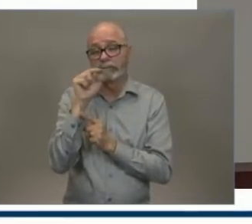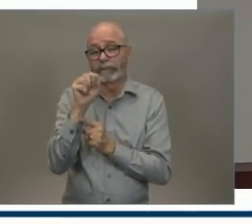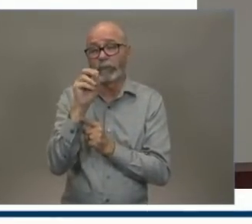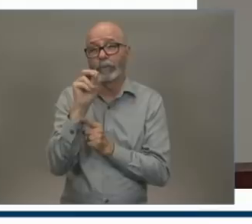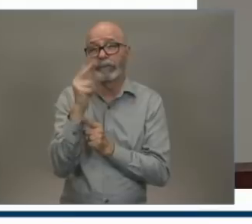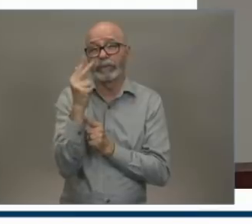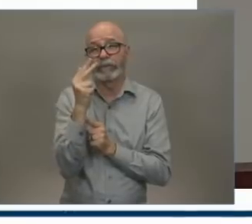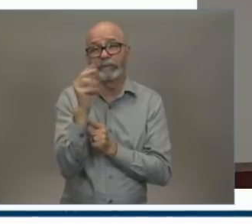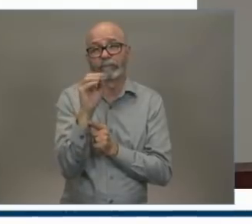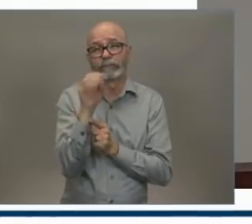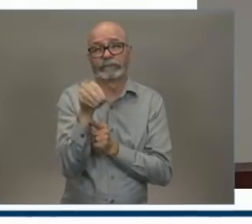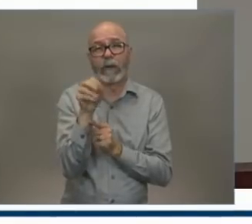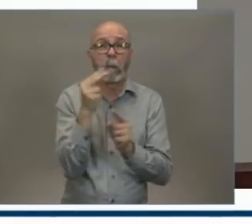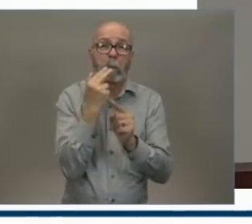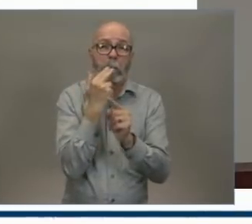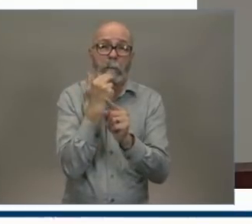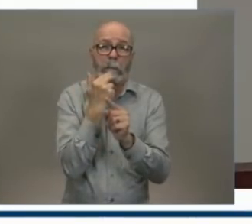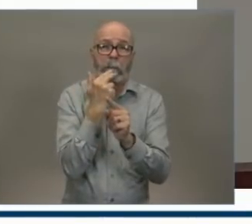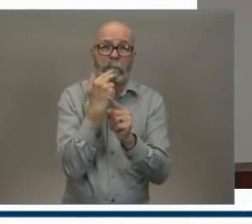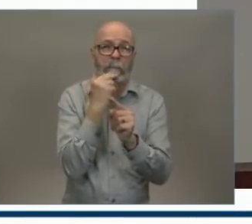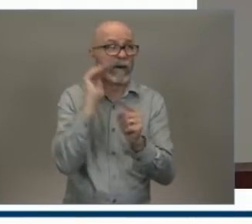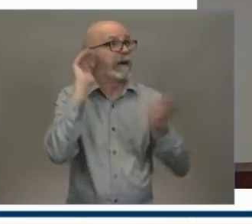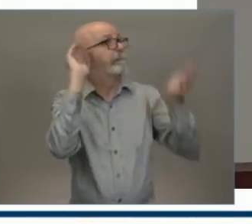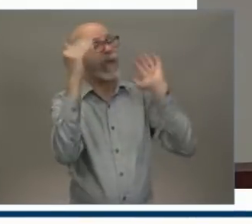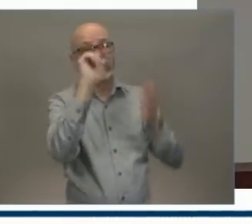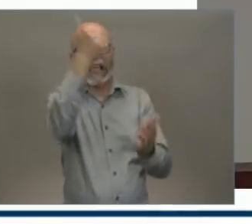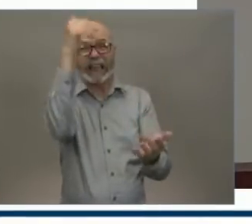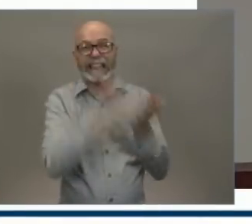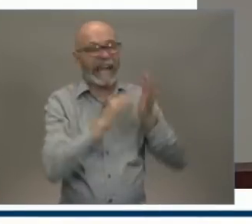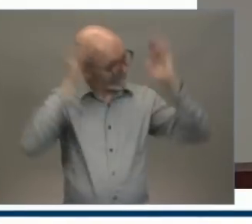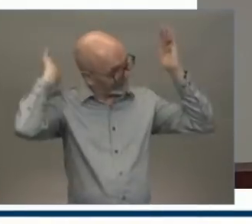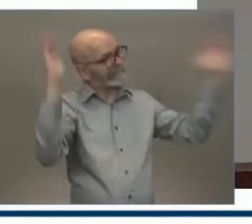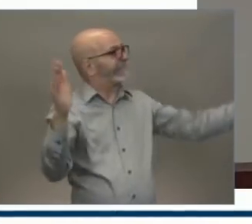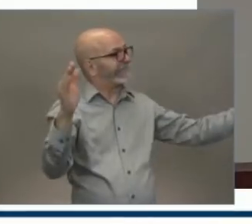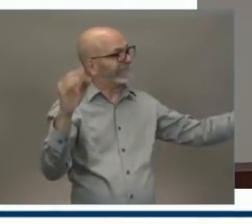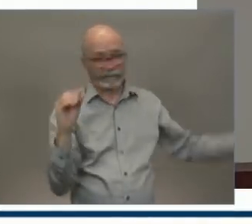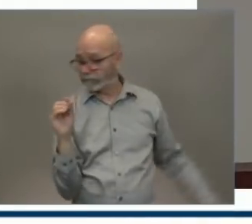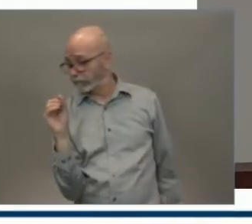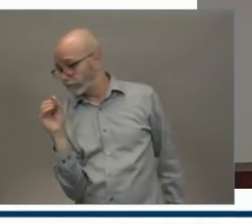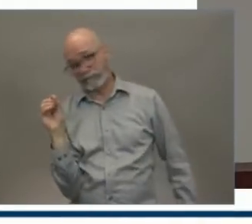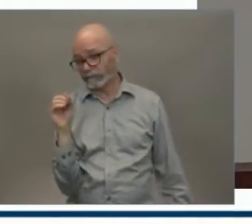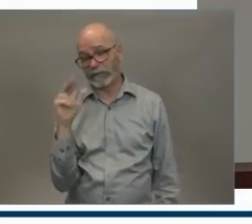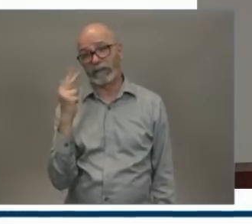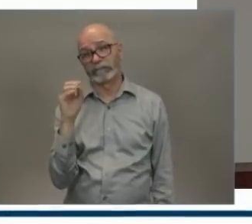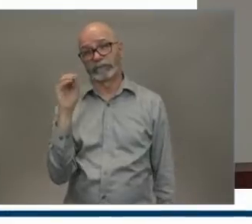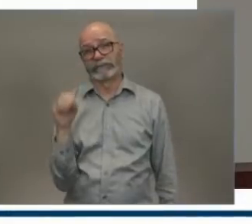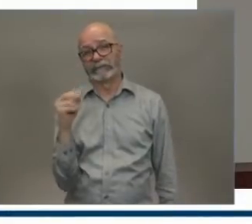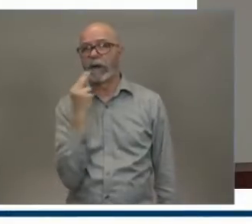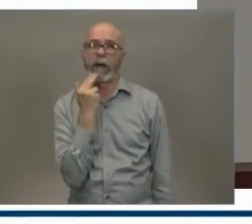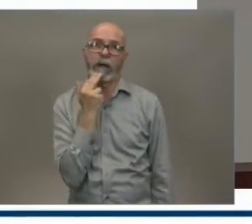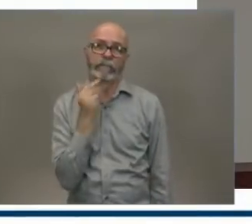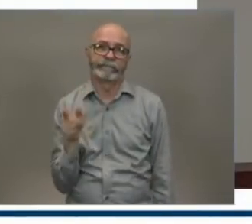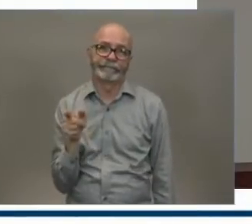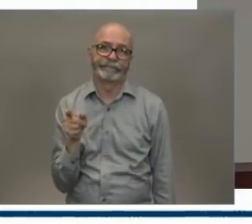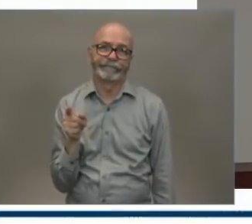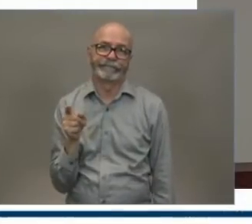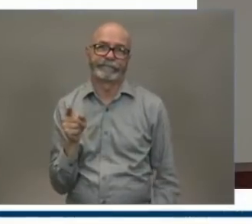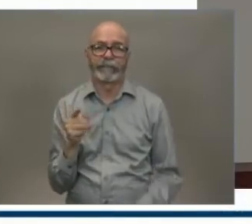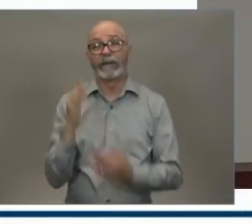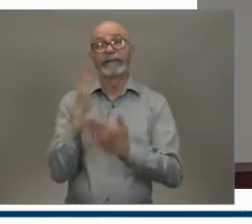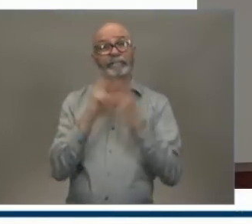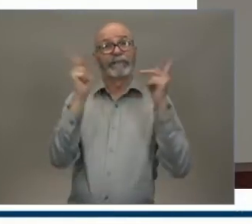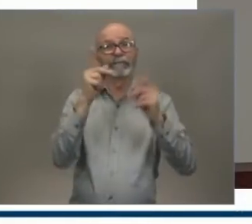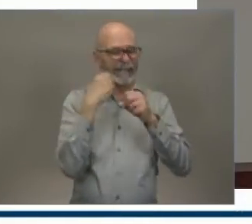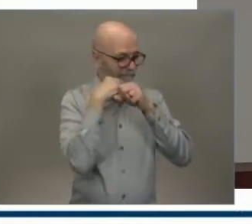doses. And we do know our focus has been sometimes we have, people make appointments and at the last minute they can't show